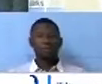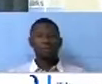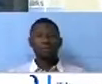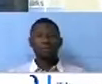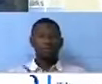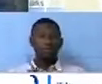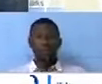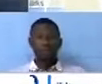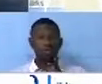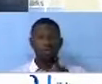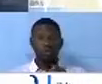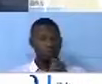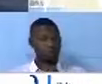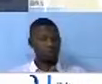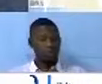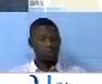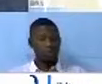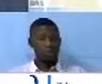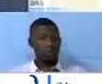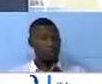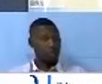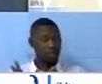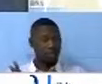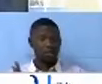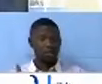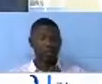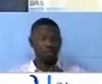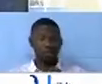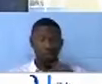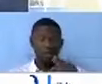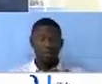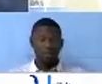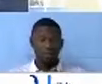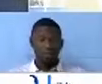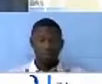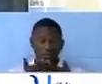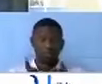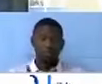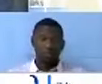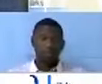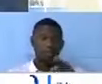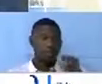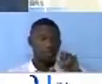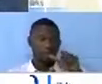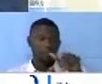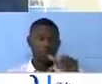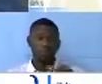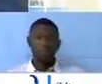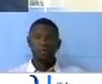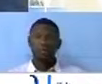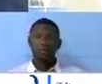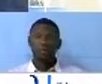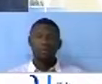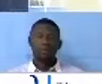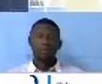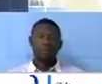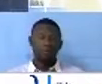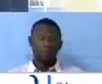We did not manufacture the detention registers. These are provided by the NIA. It's detention registers of